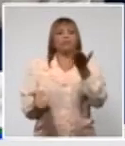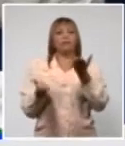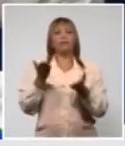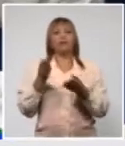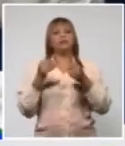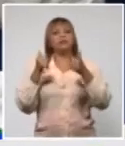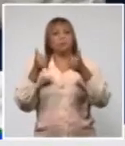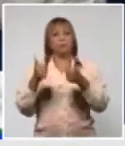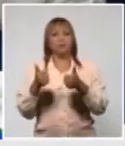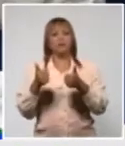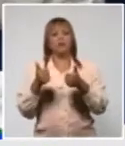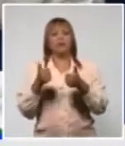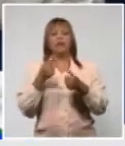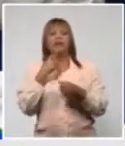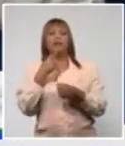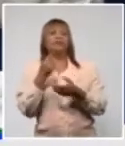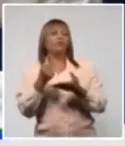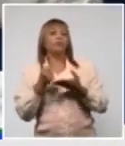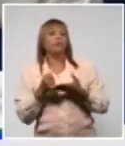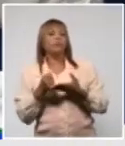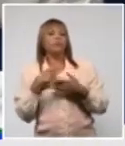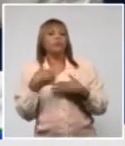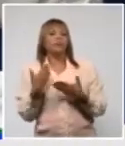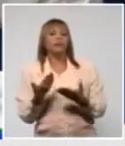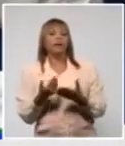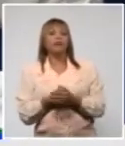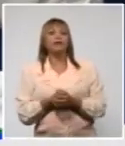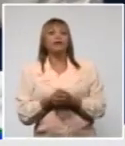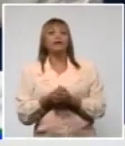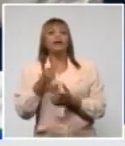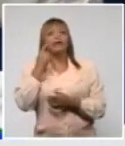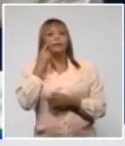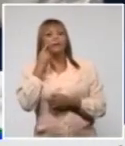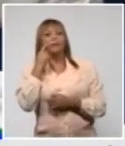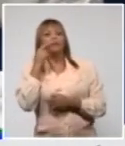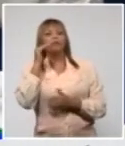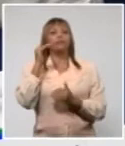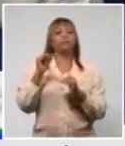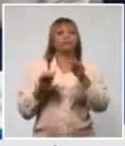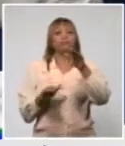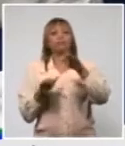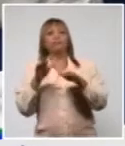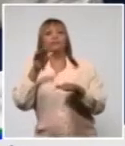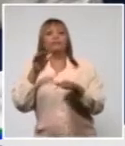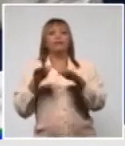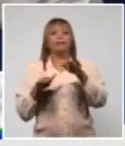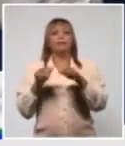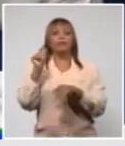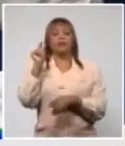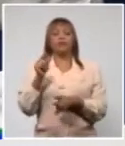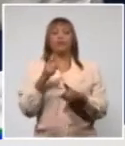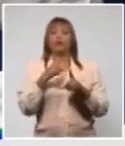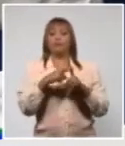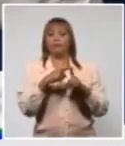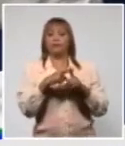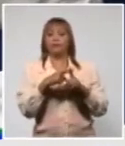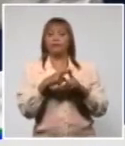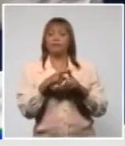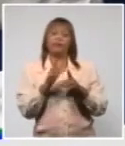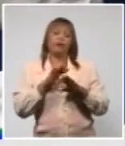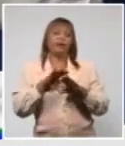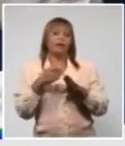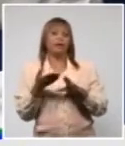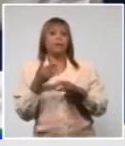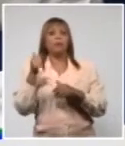serious to being closely monitored. We would like to inform the population about the deceased for COVID-19